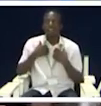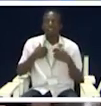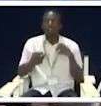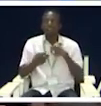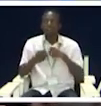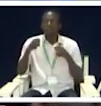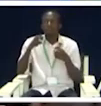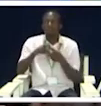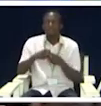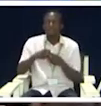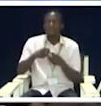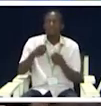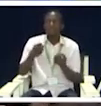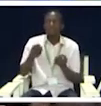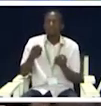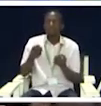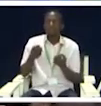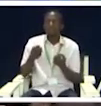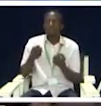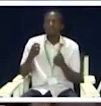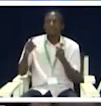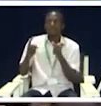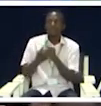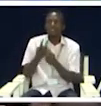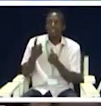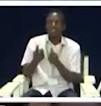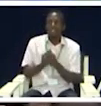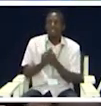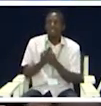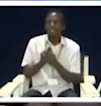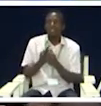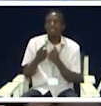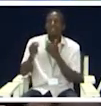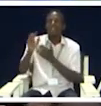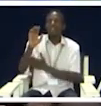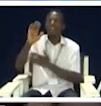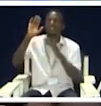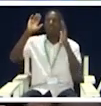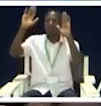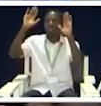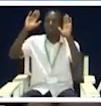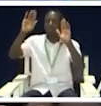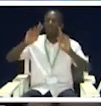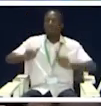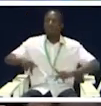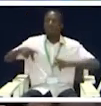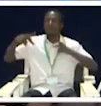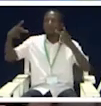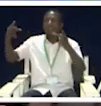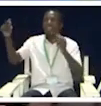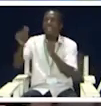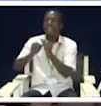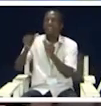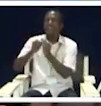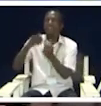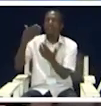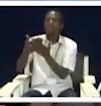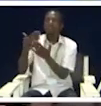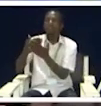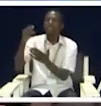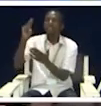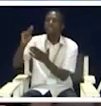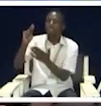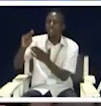to be cancerous. Firstly, God miraculously provided every fund needed for